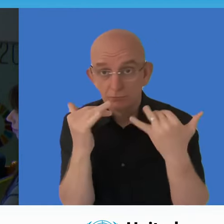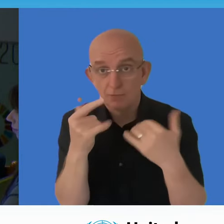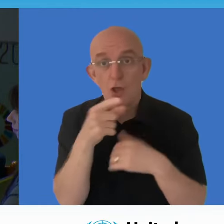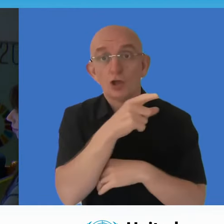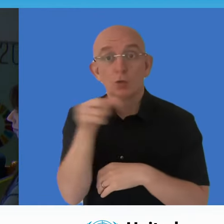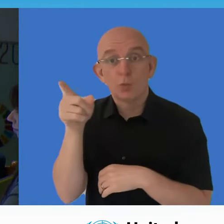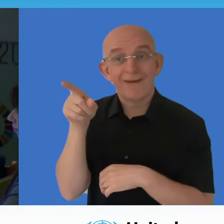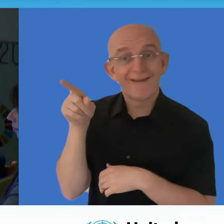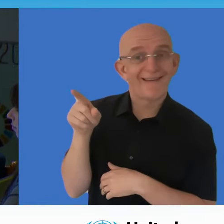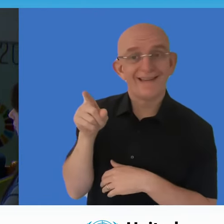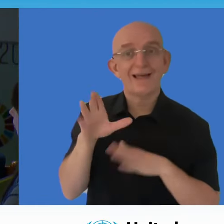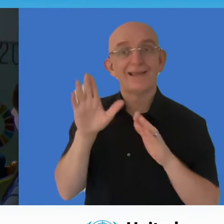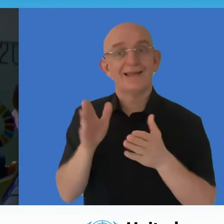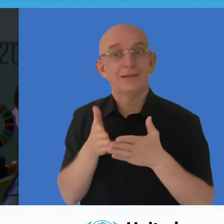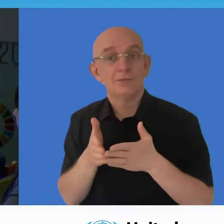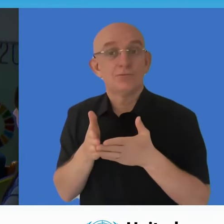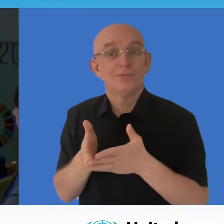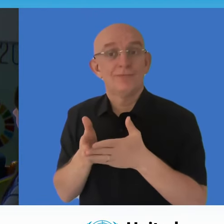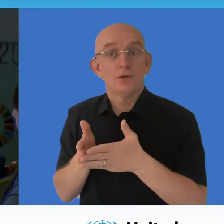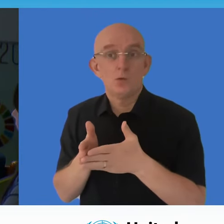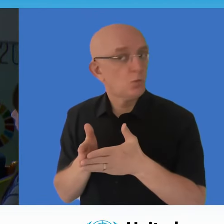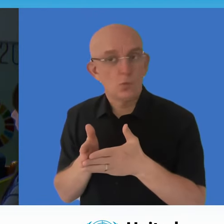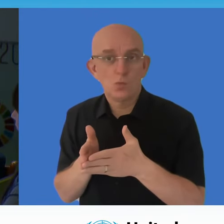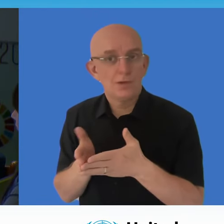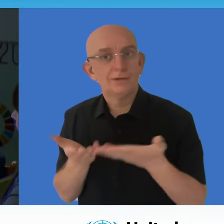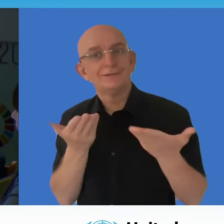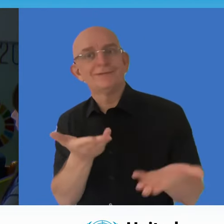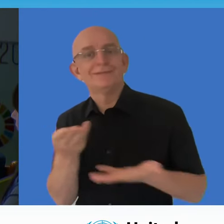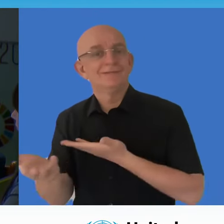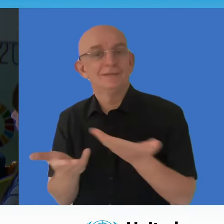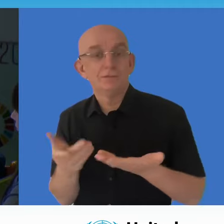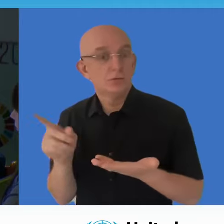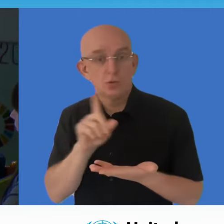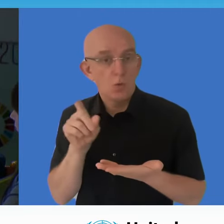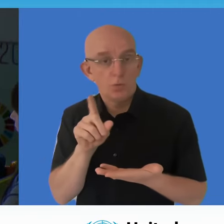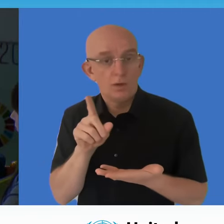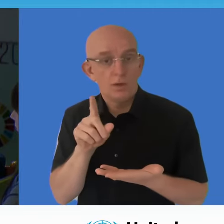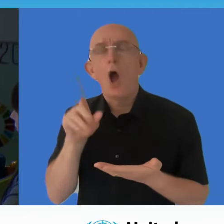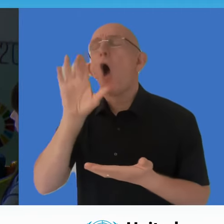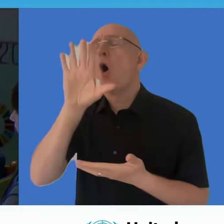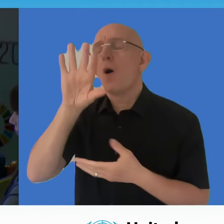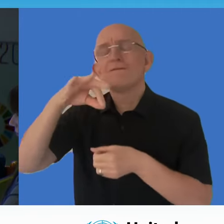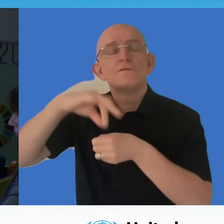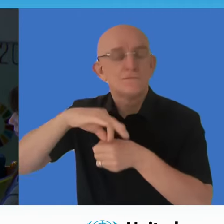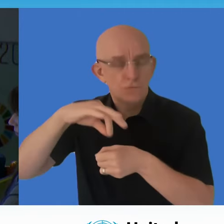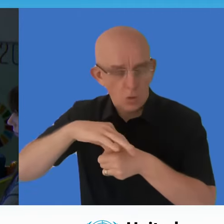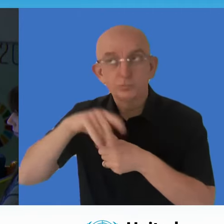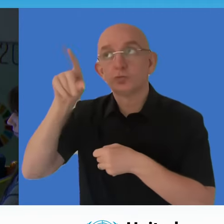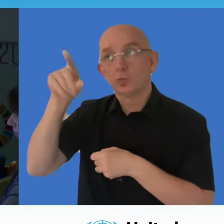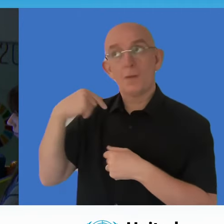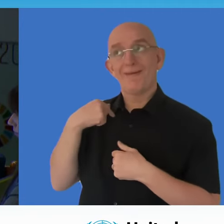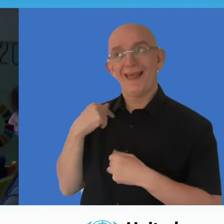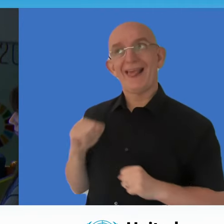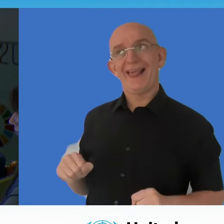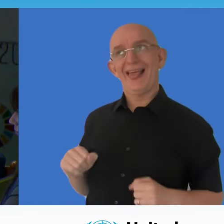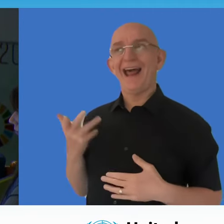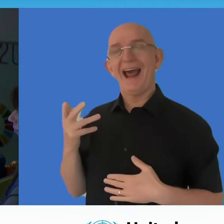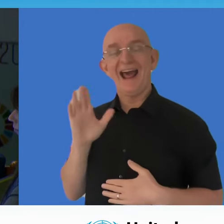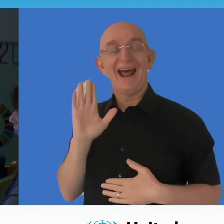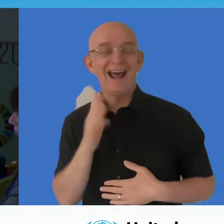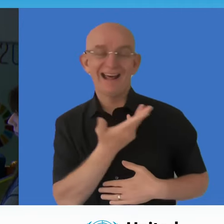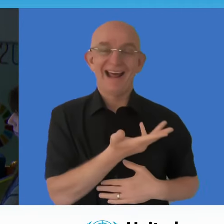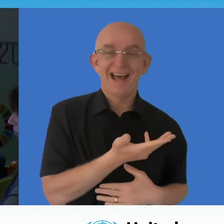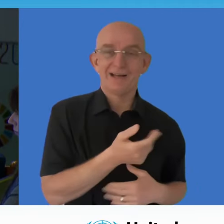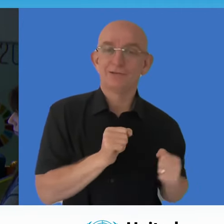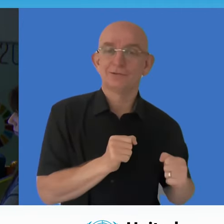are hard won and hinge on your unwavering commitment to safeguard our future. If you stand with us, if